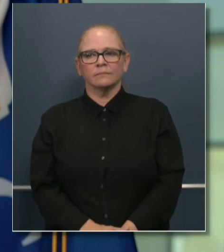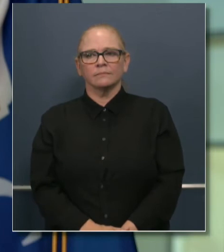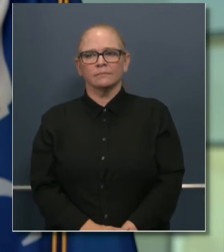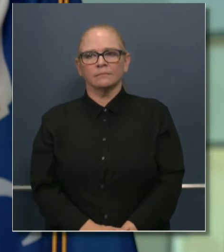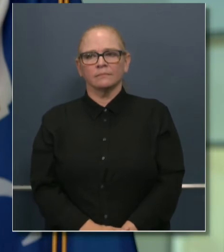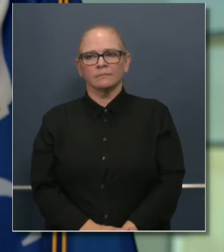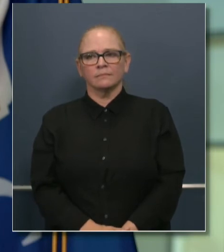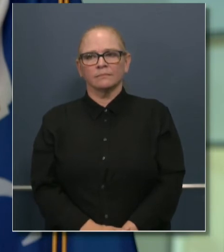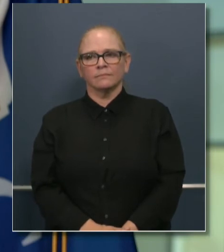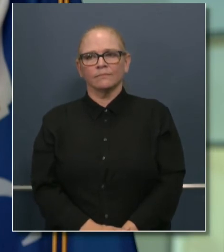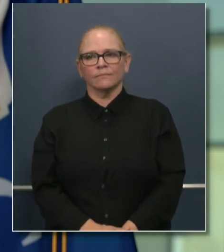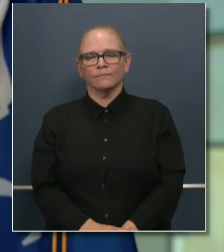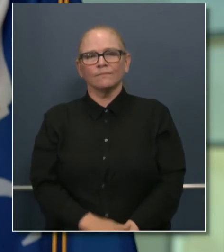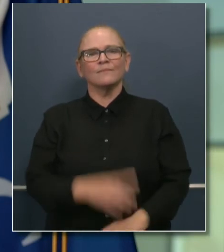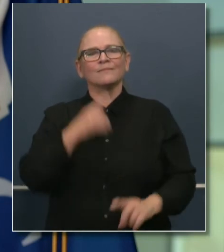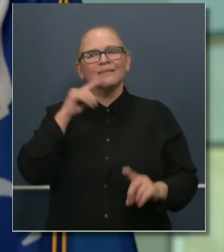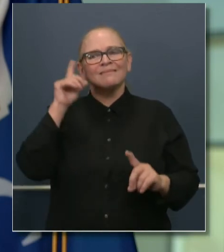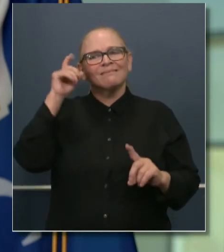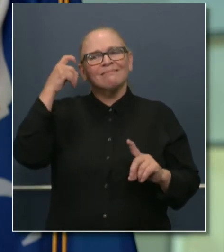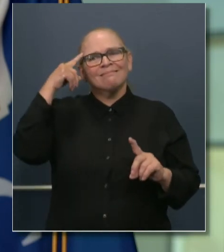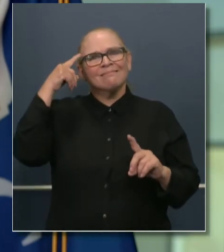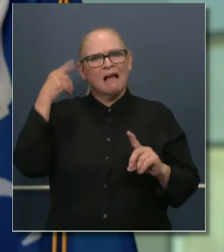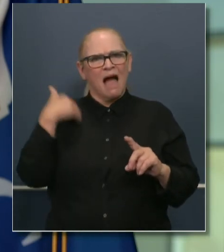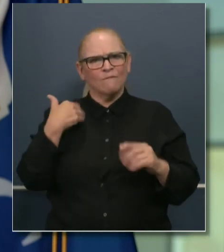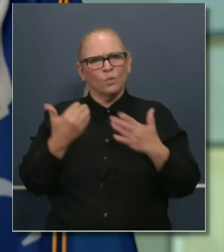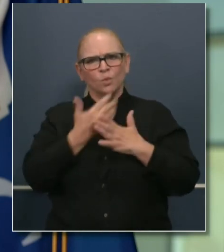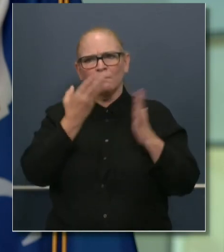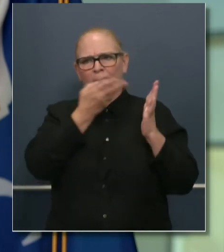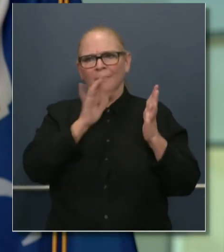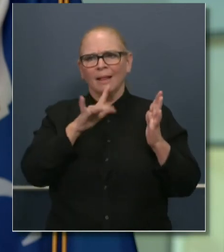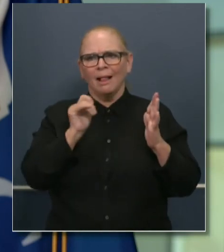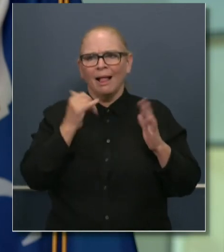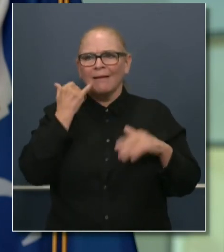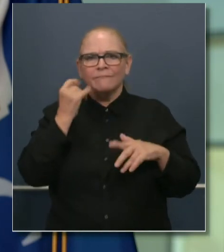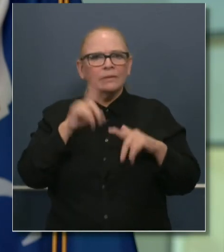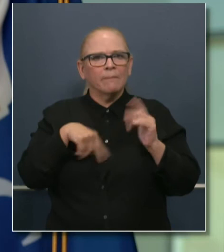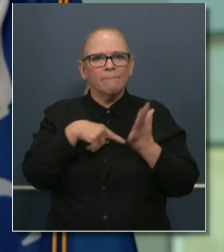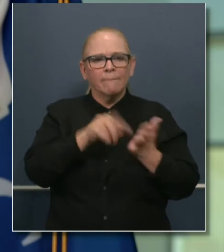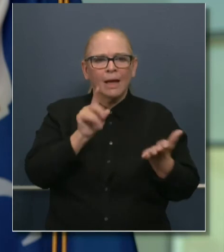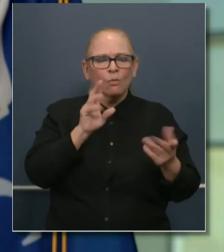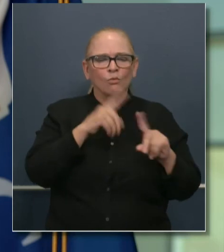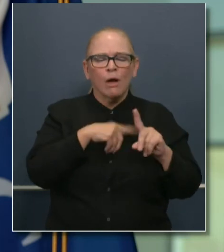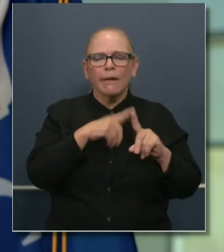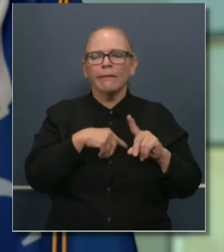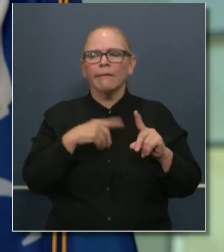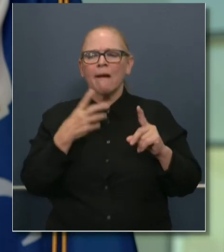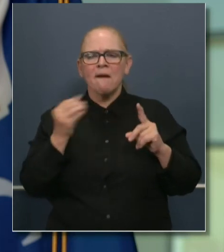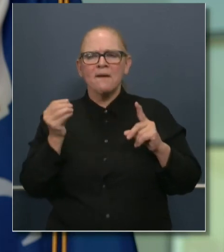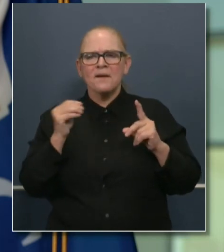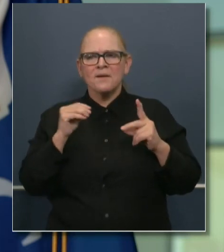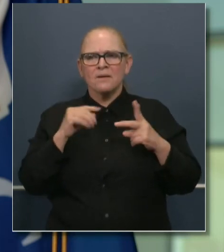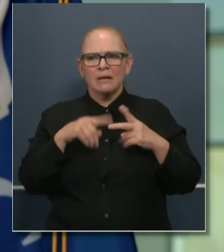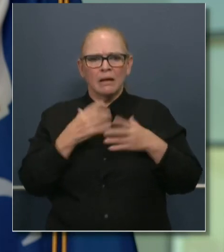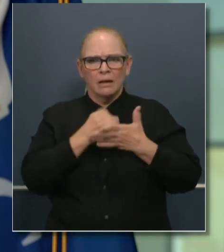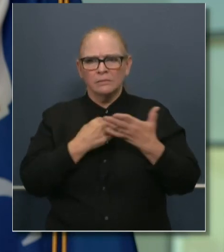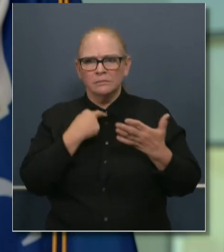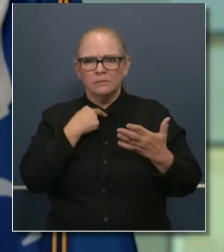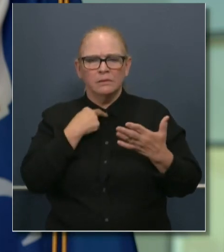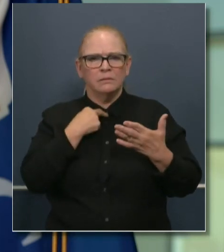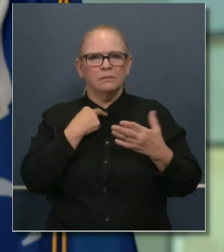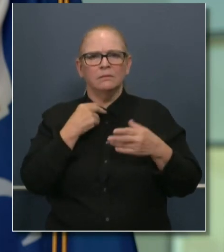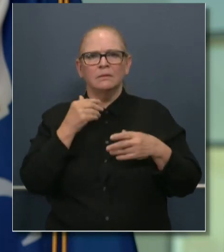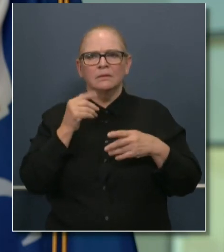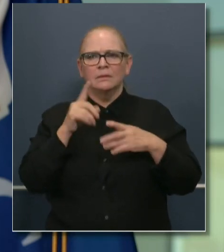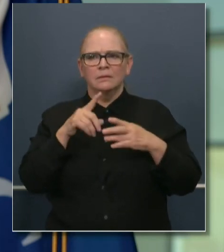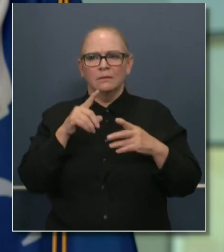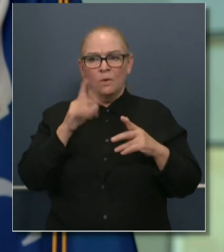pandemic. Assemblymember Hugh, with co-author Senator Durazo, presented a bill that will provide rental and mortgage relief. Are you